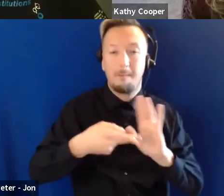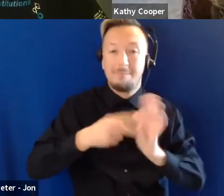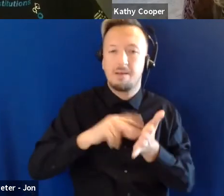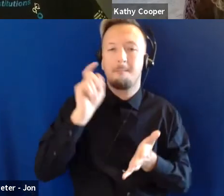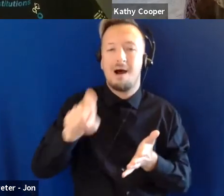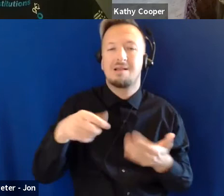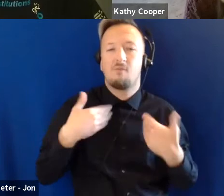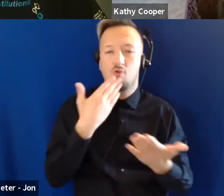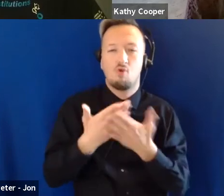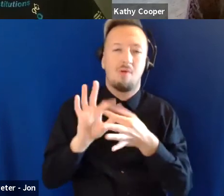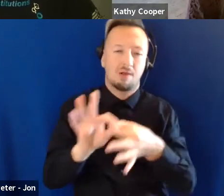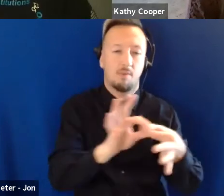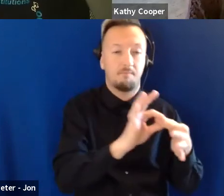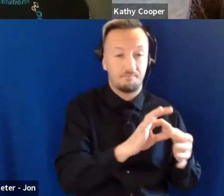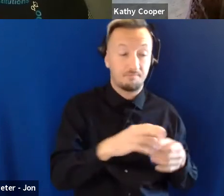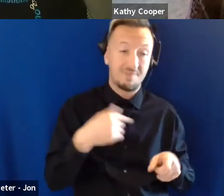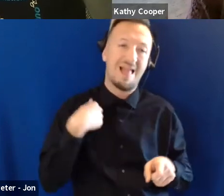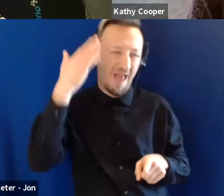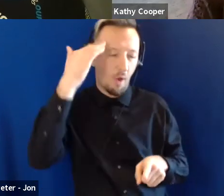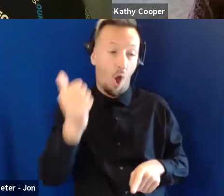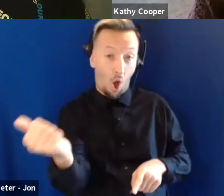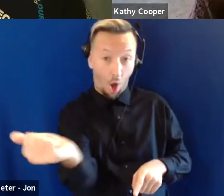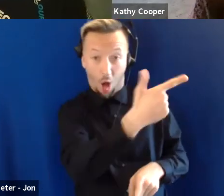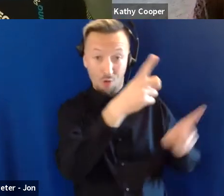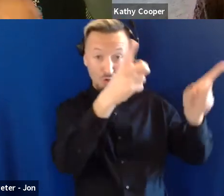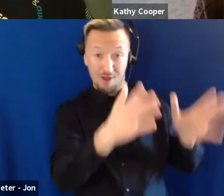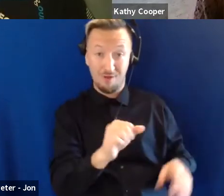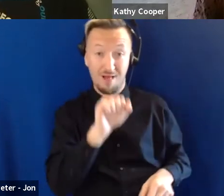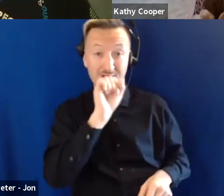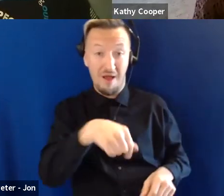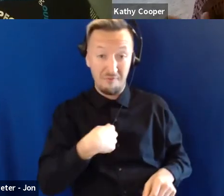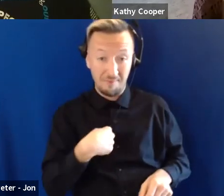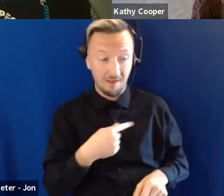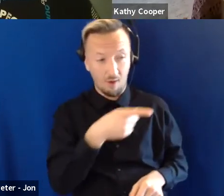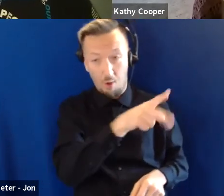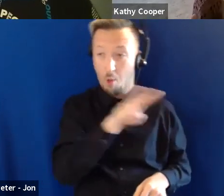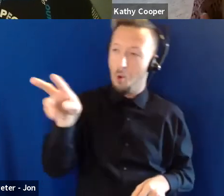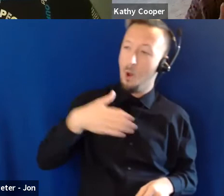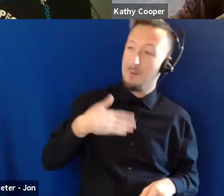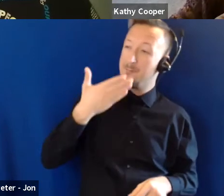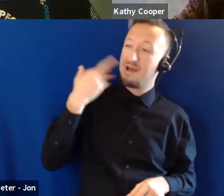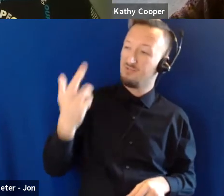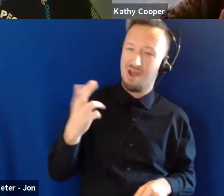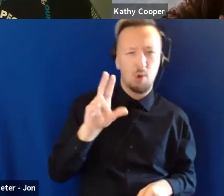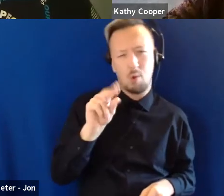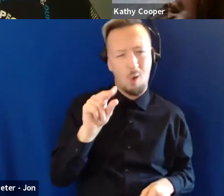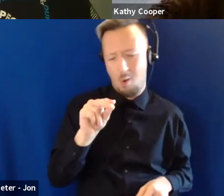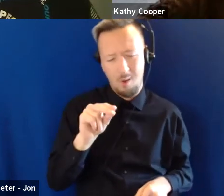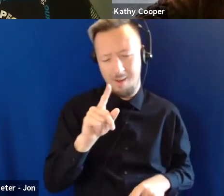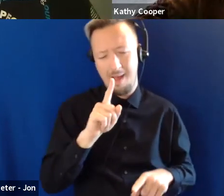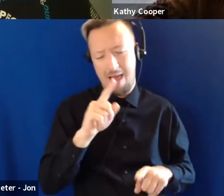I know not all those center directors love me. They don't all think of me as their best friend, but I'm okay with that because we can still have